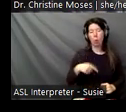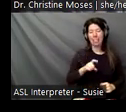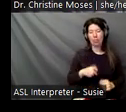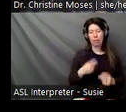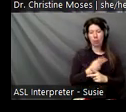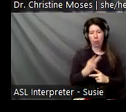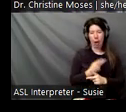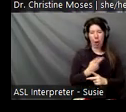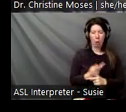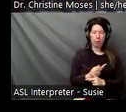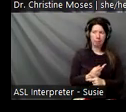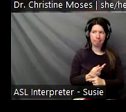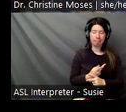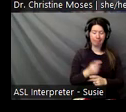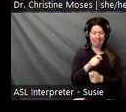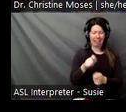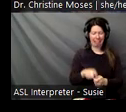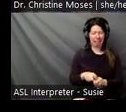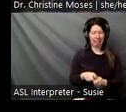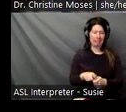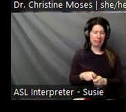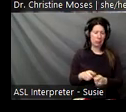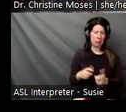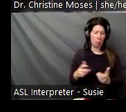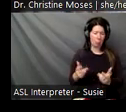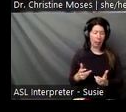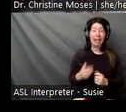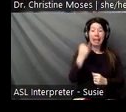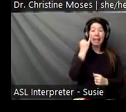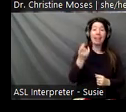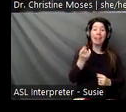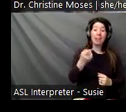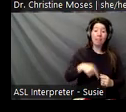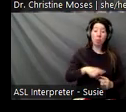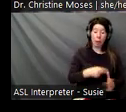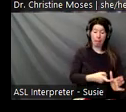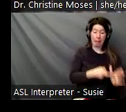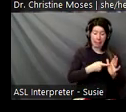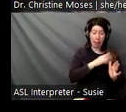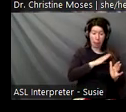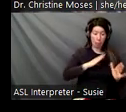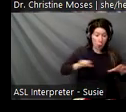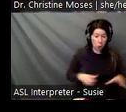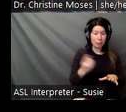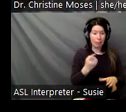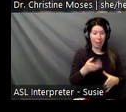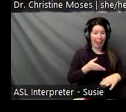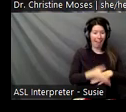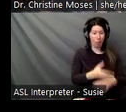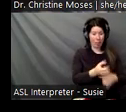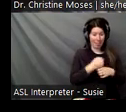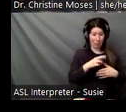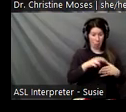exactly, if we are mandating that the board do something after receiving these